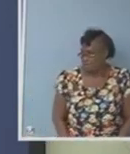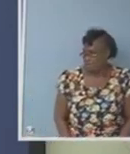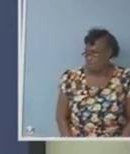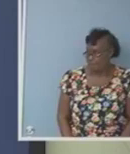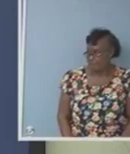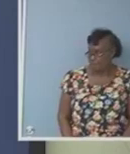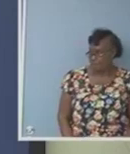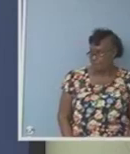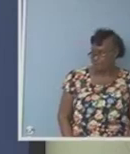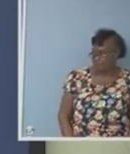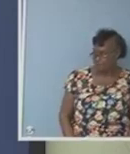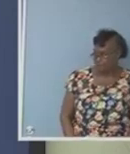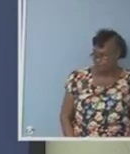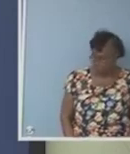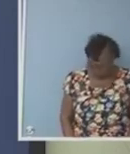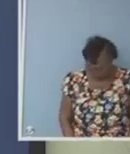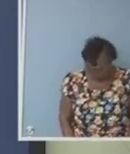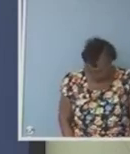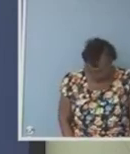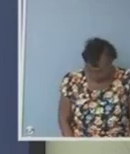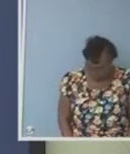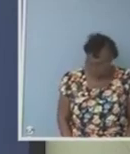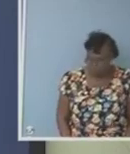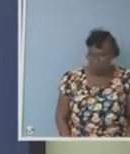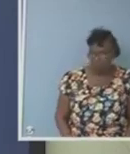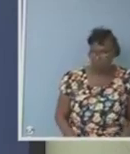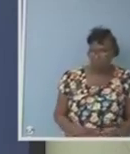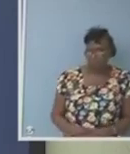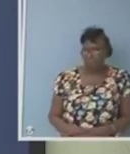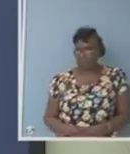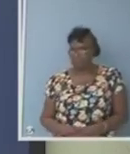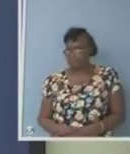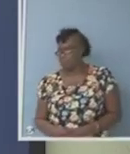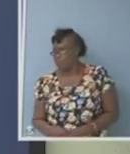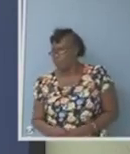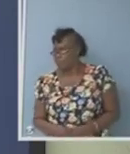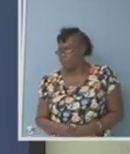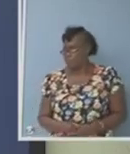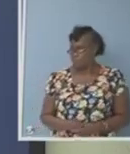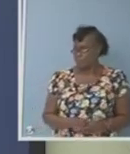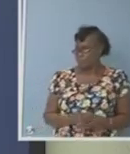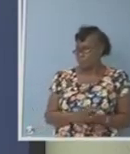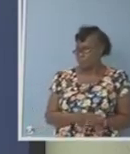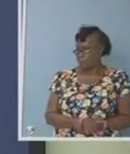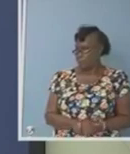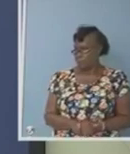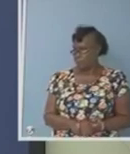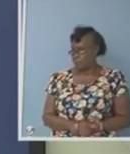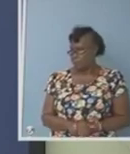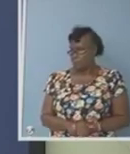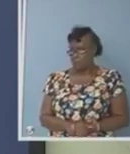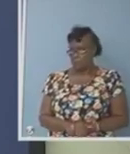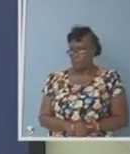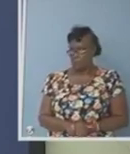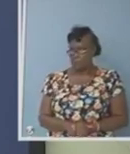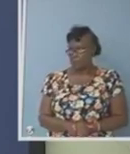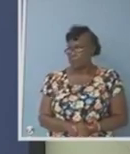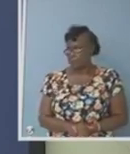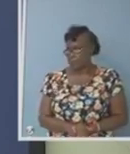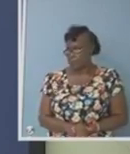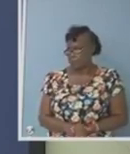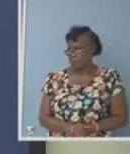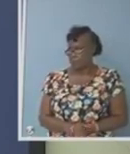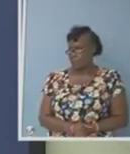empathize and we appreciate the situation, and we're putting together all the mitigating measures to treat with especially the